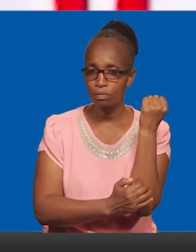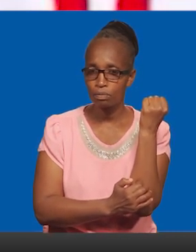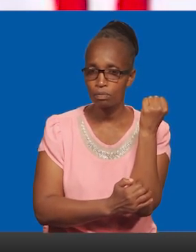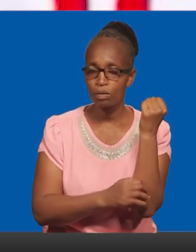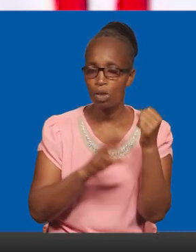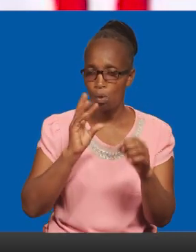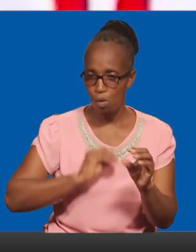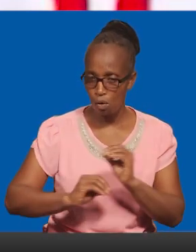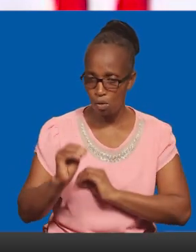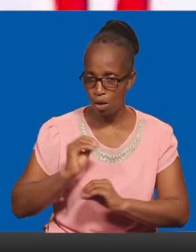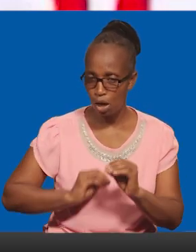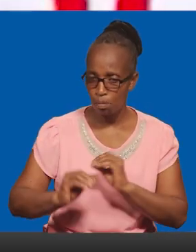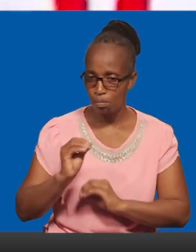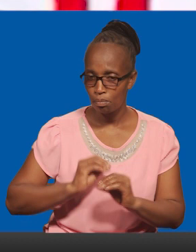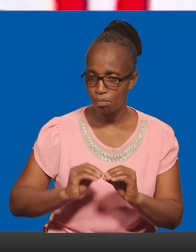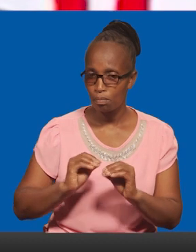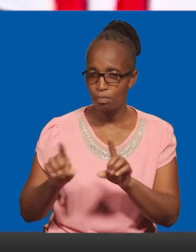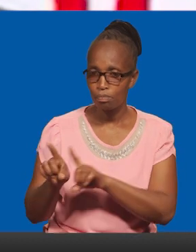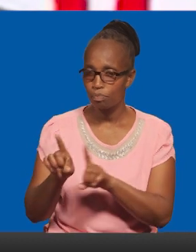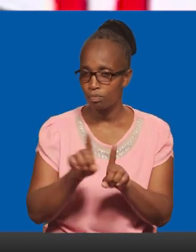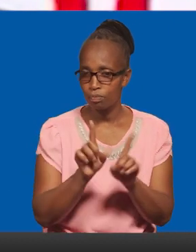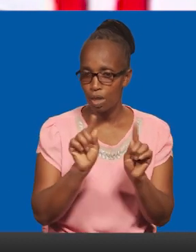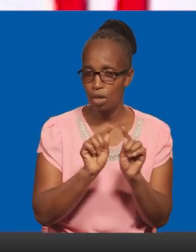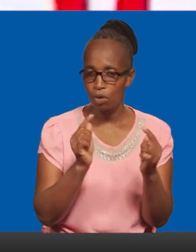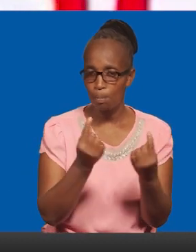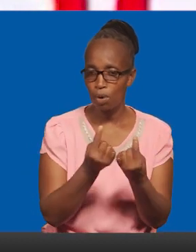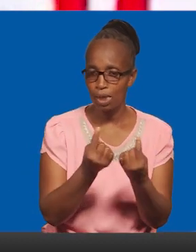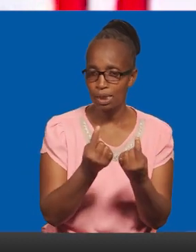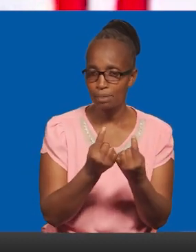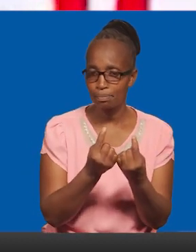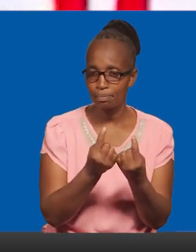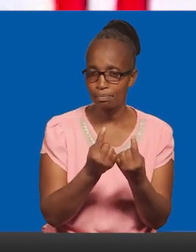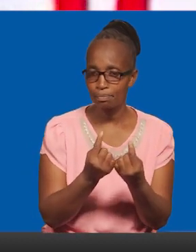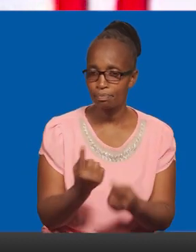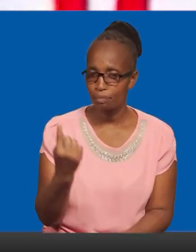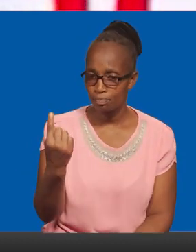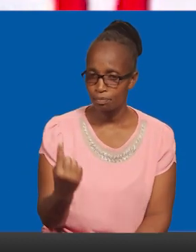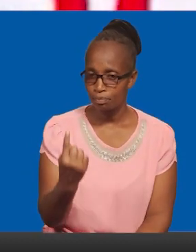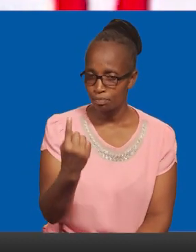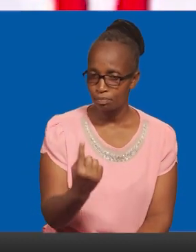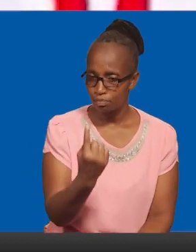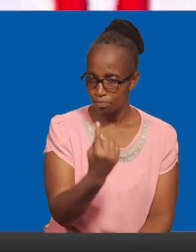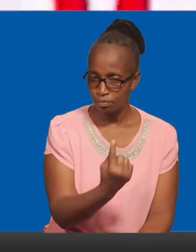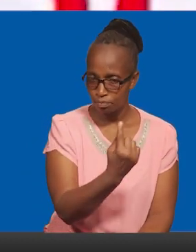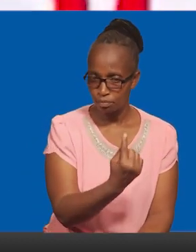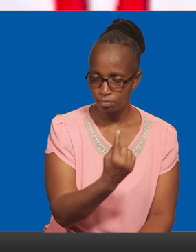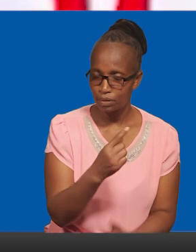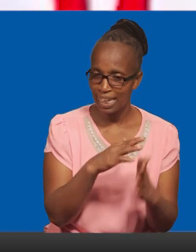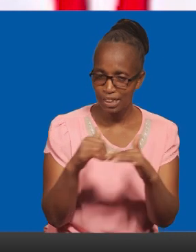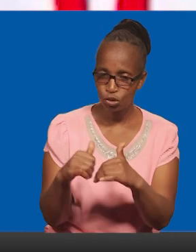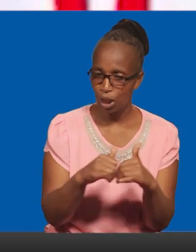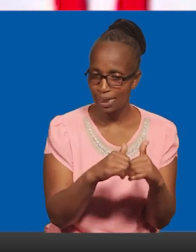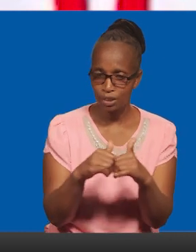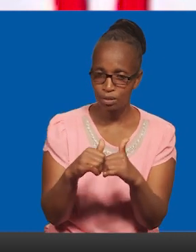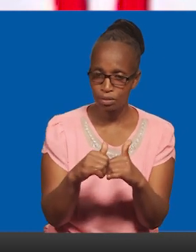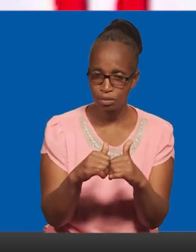ignorance. We have fought disease. We have fought corruption. And we have fought tribalism.